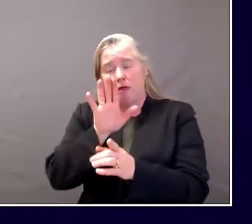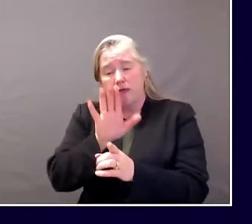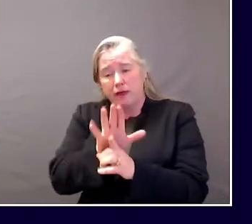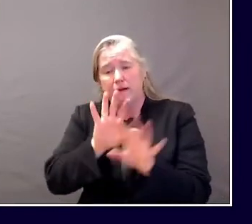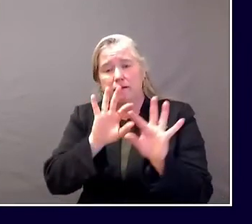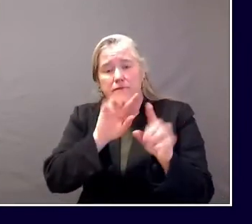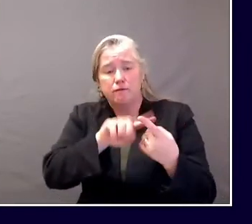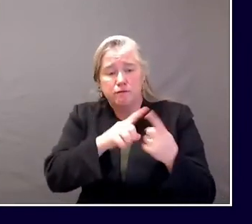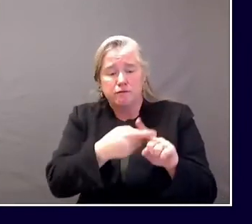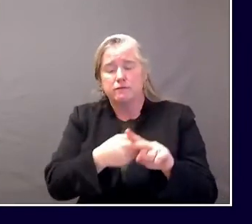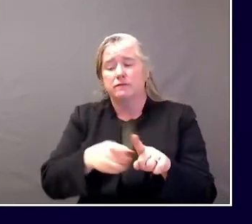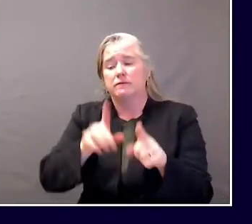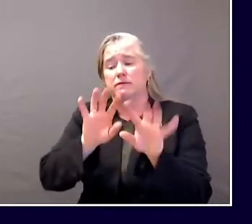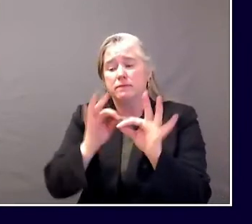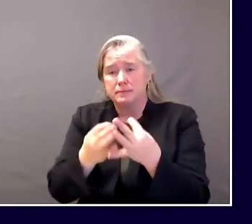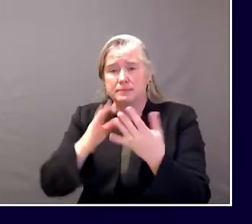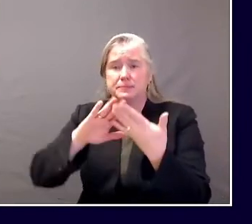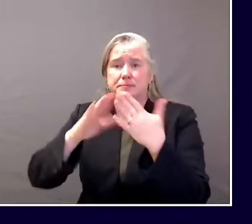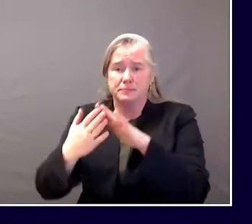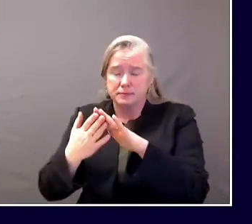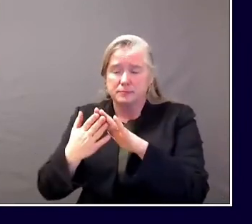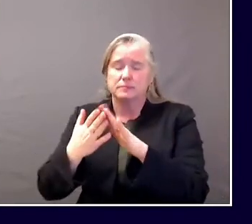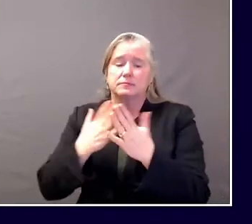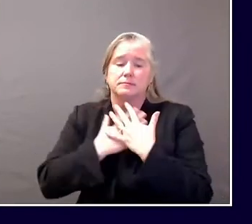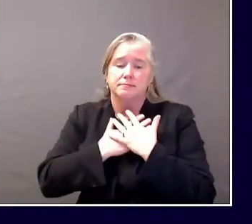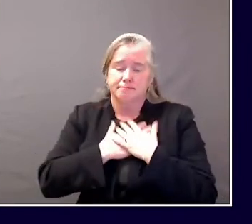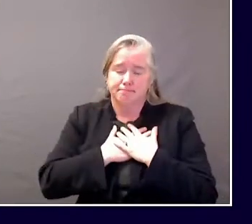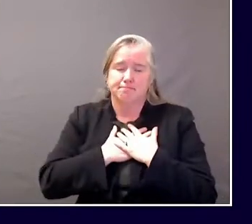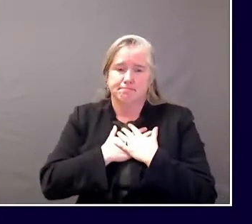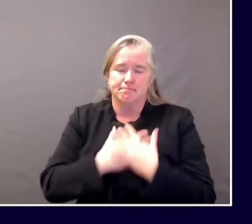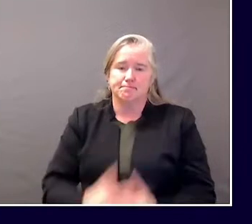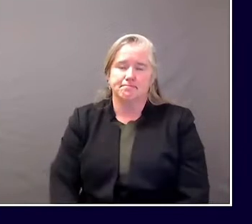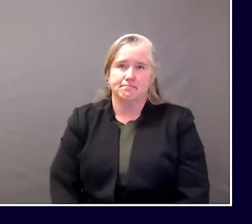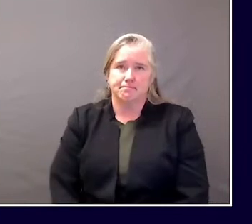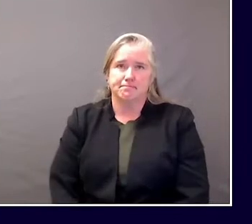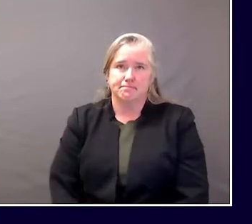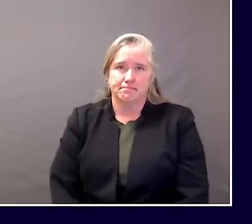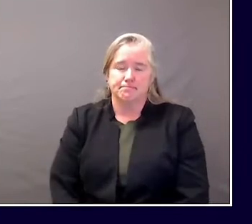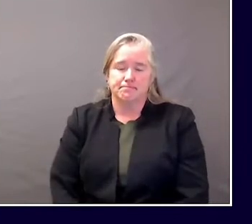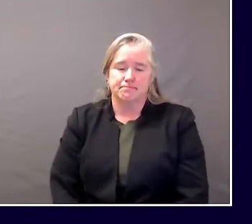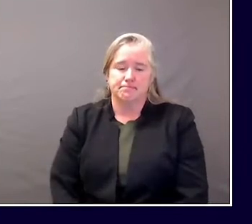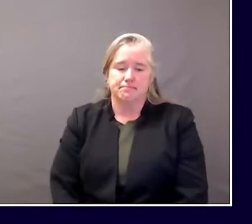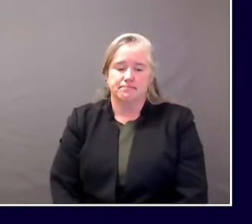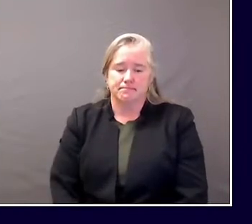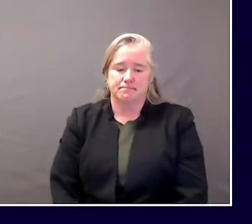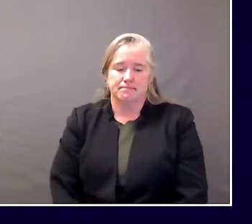of all of these individuals who have died with COVID-19.